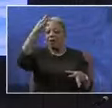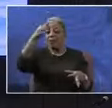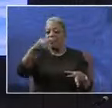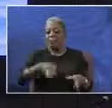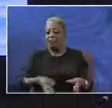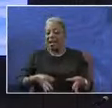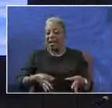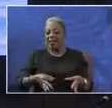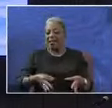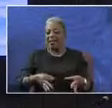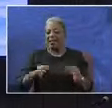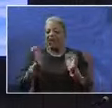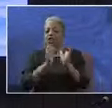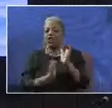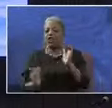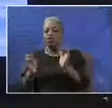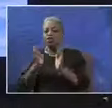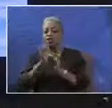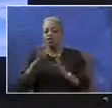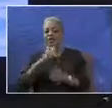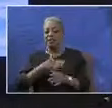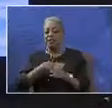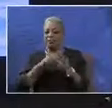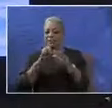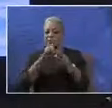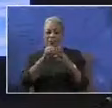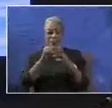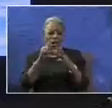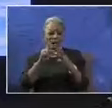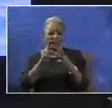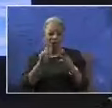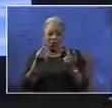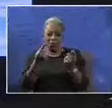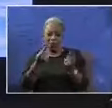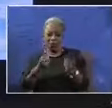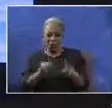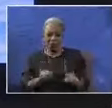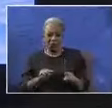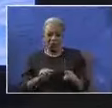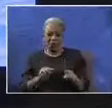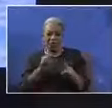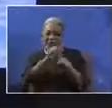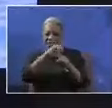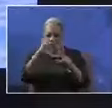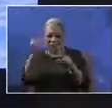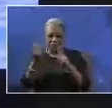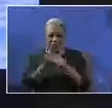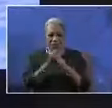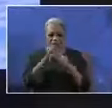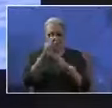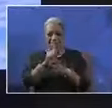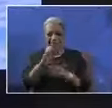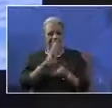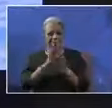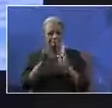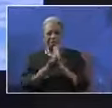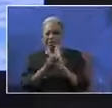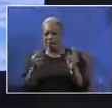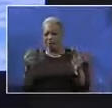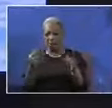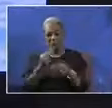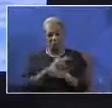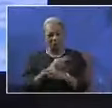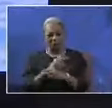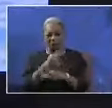choice because when the hand should have come down, God said, let's just hold that